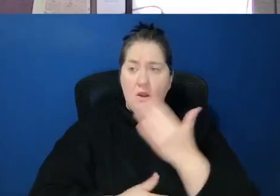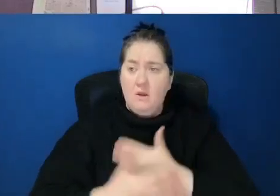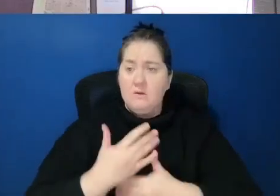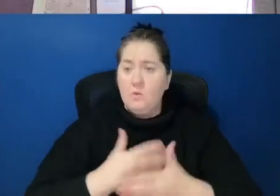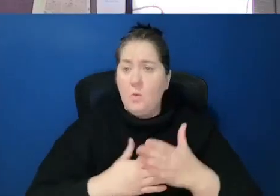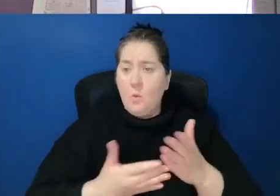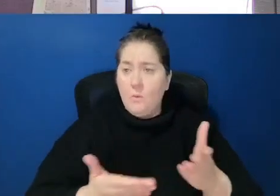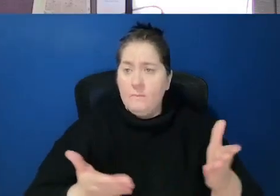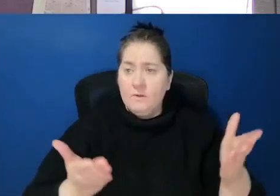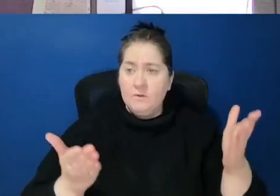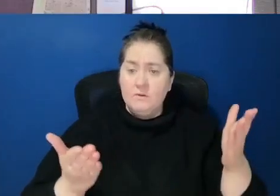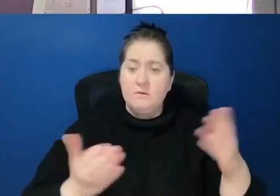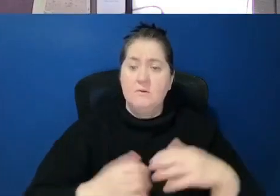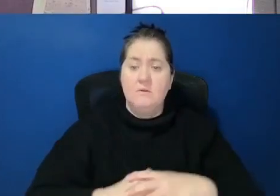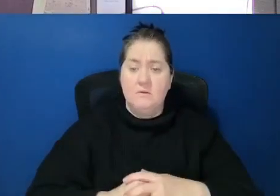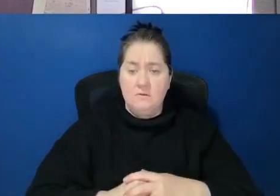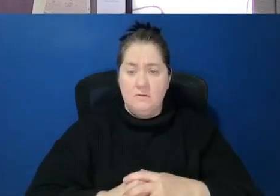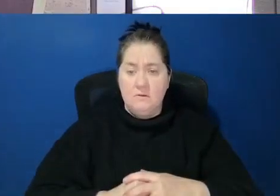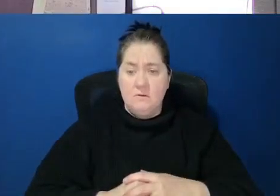are open wide.